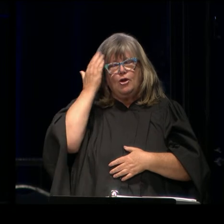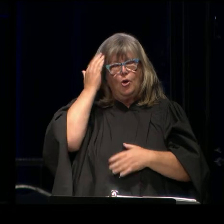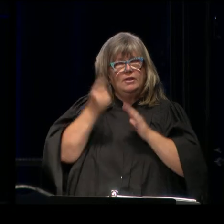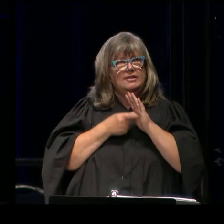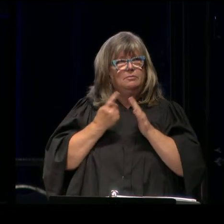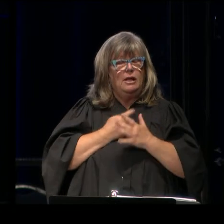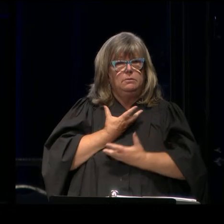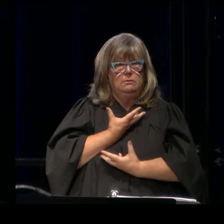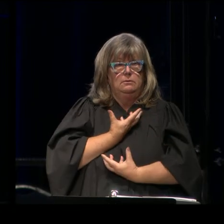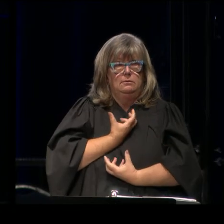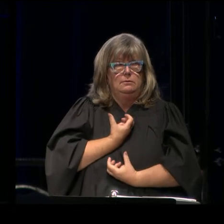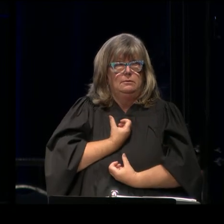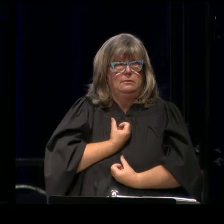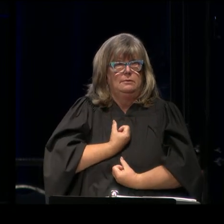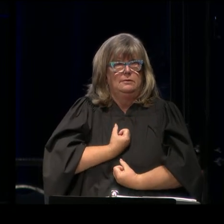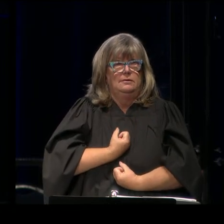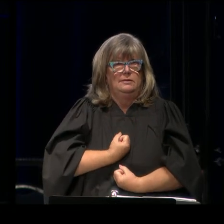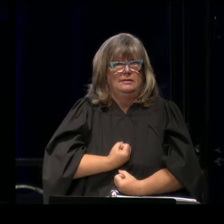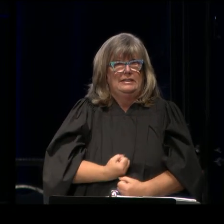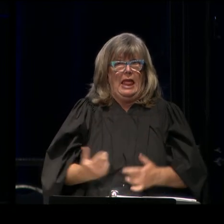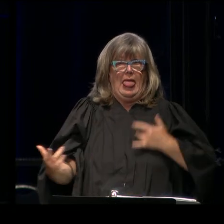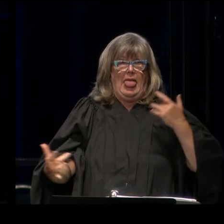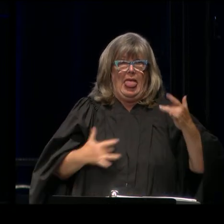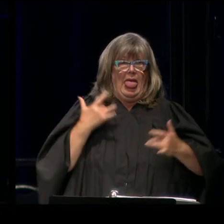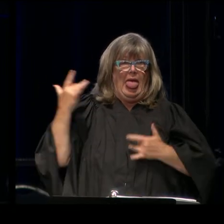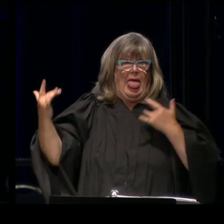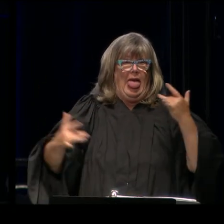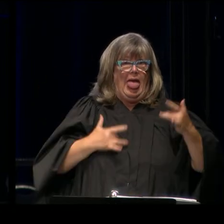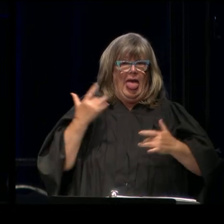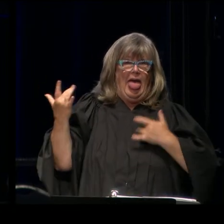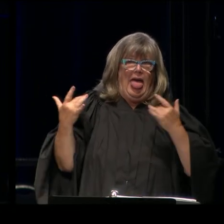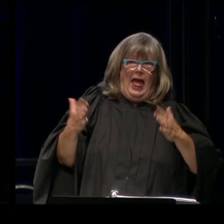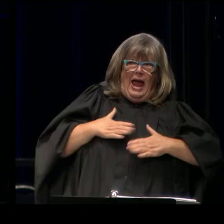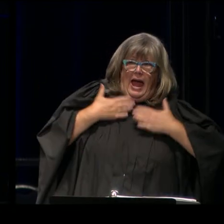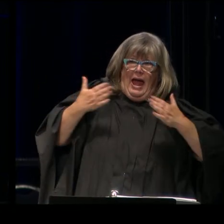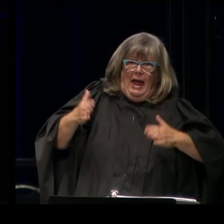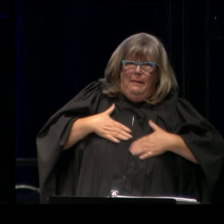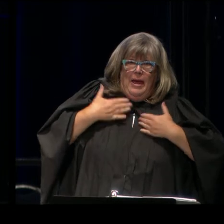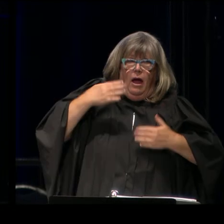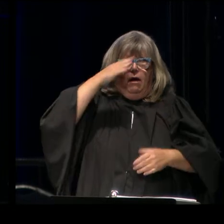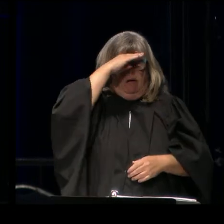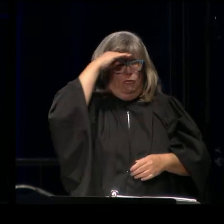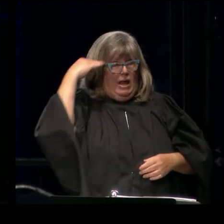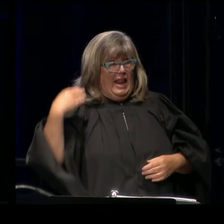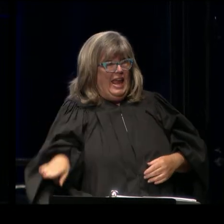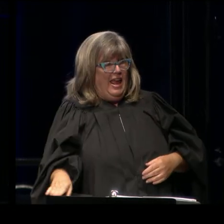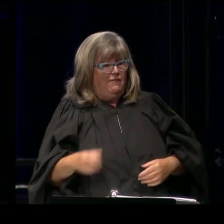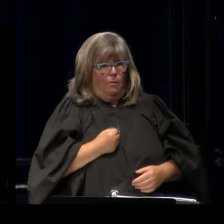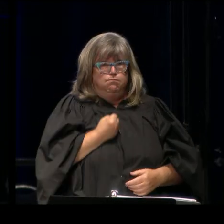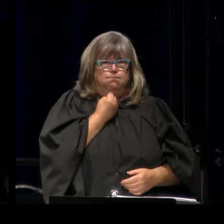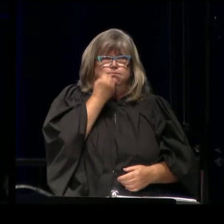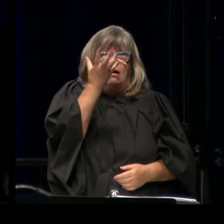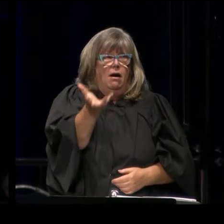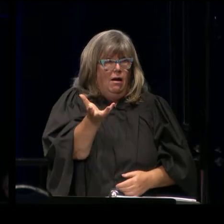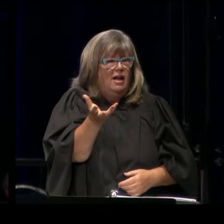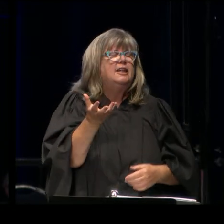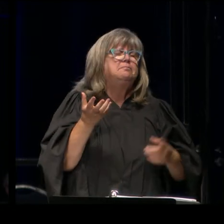joy, enthusiasm, and even relief from family and friends. That's all part of the